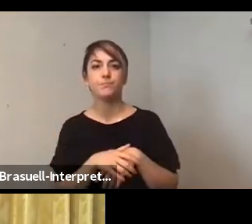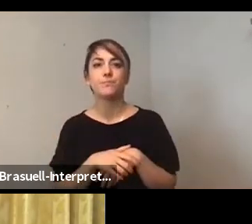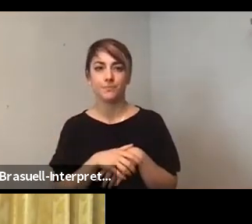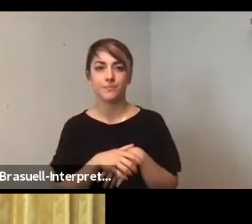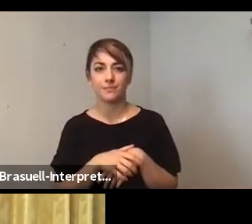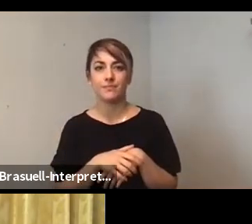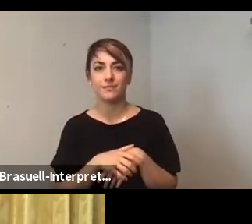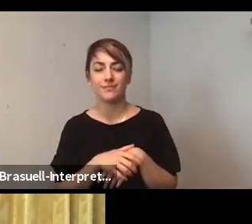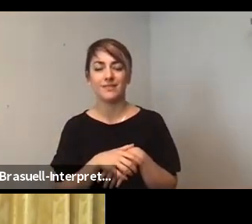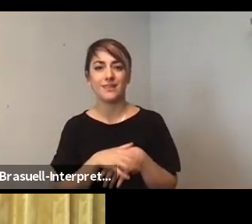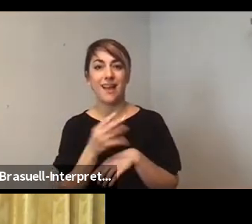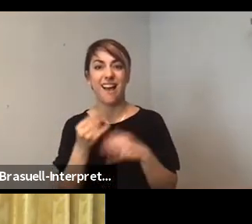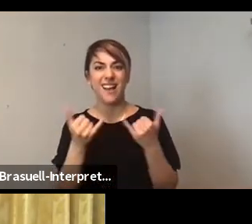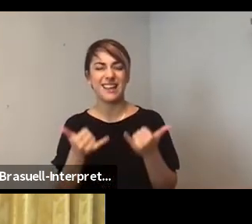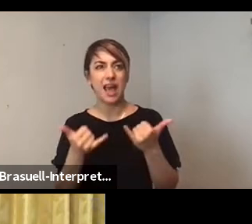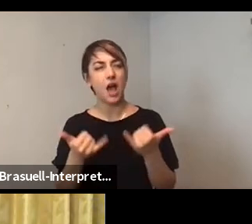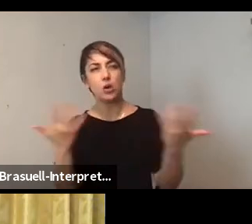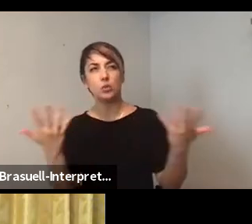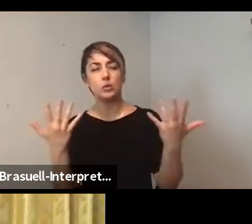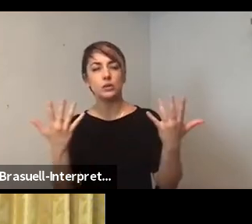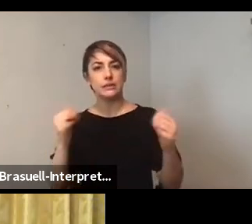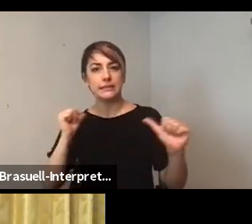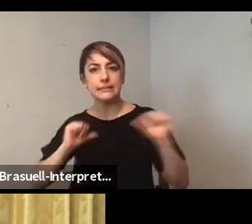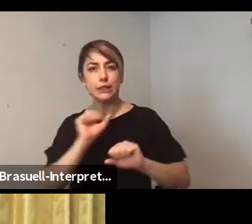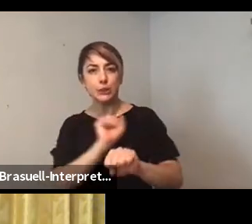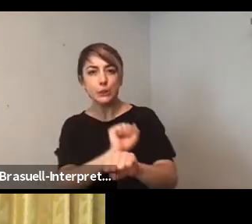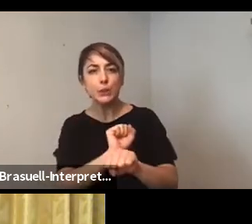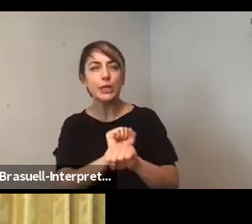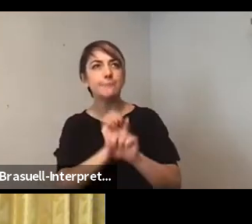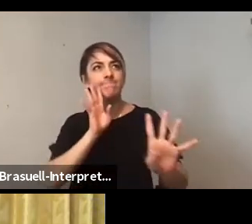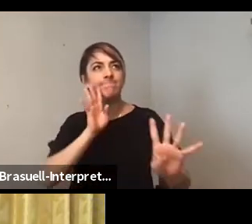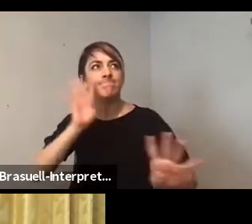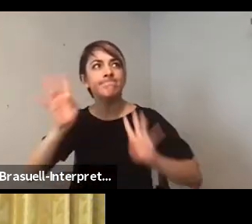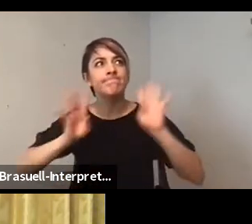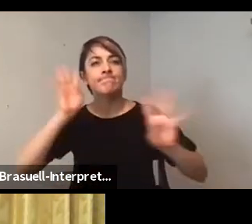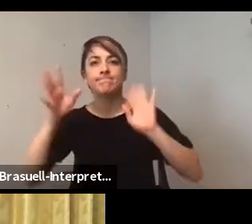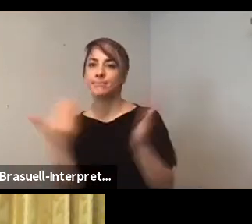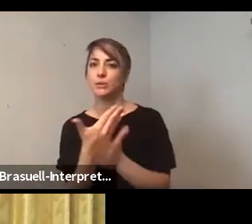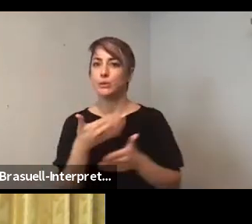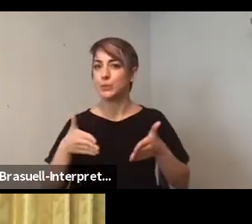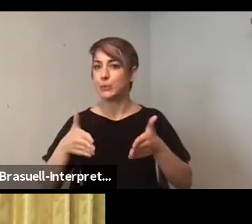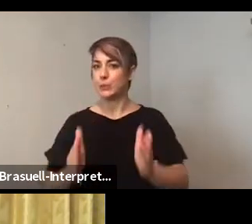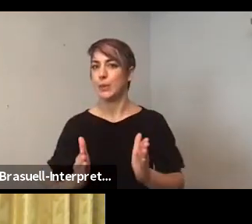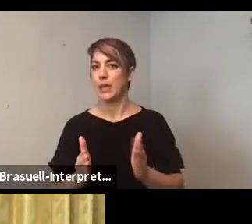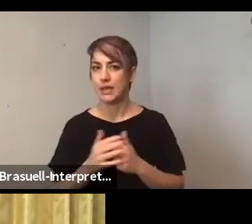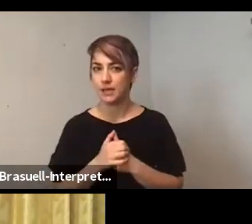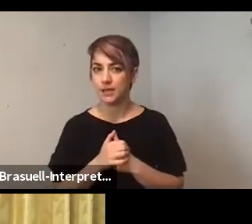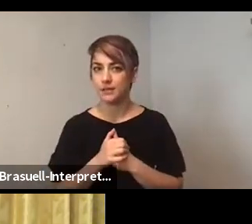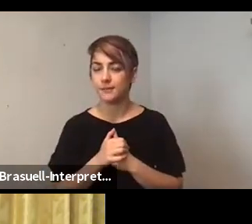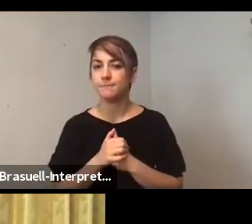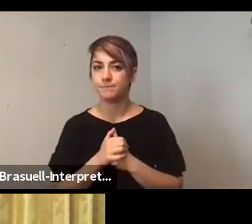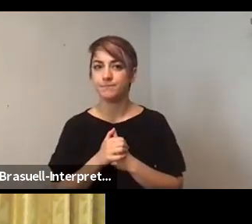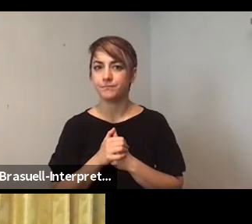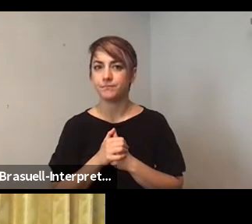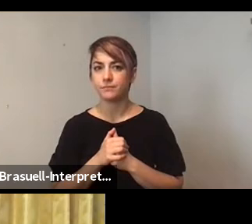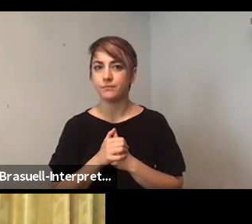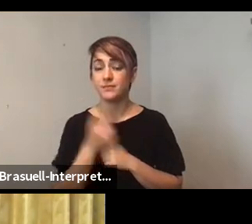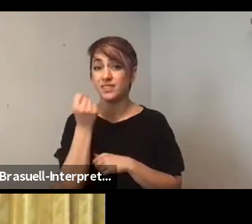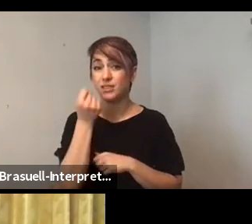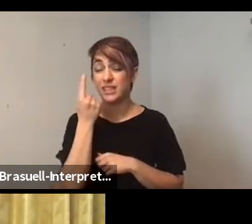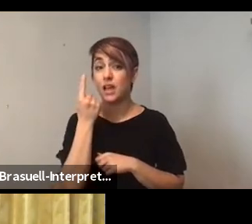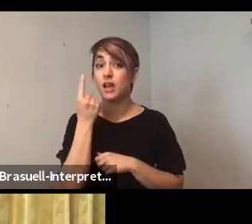conventional spaces. I think that's what we are being called to think about, especially since a lot of the conversation has been around